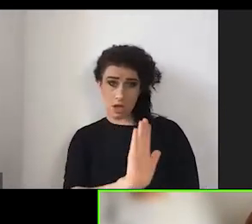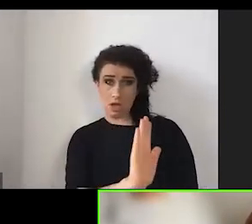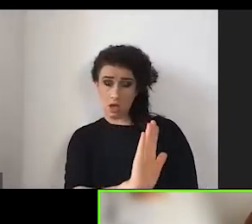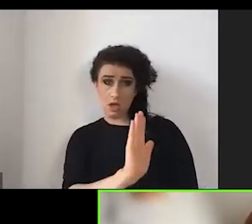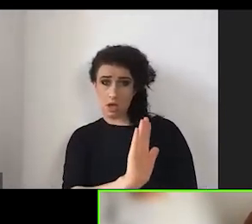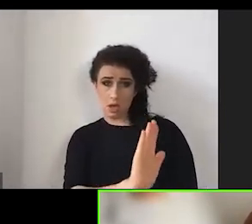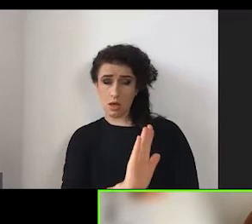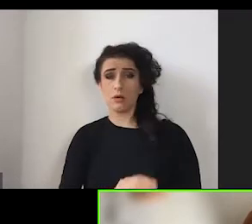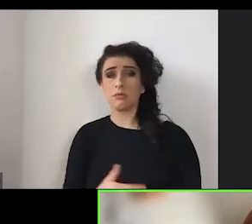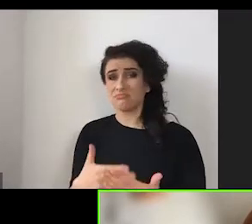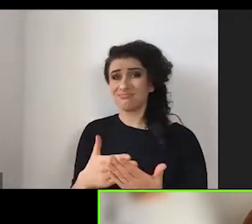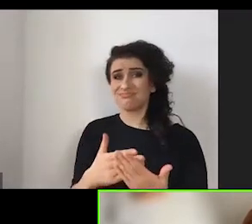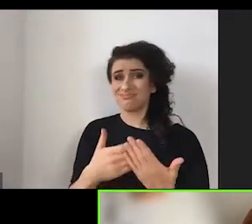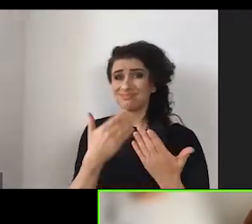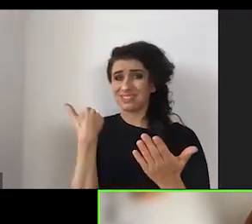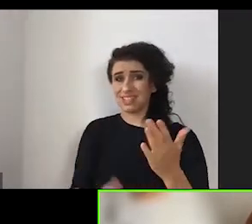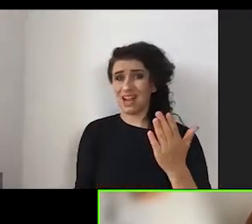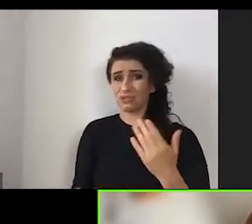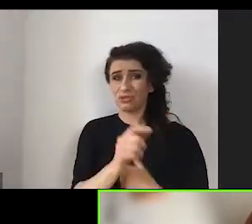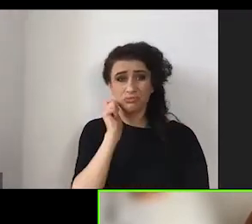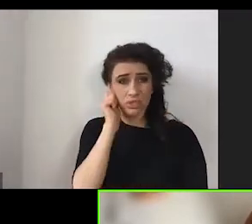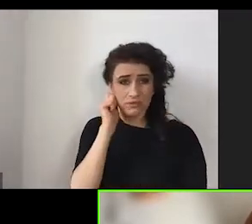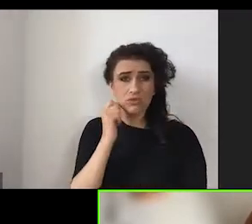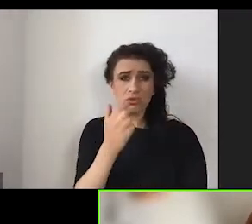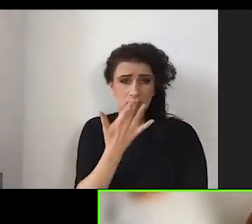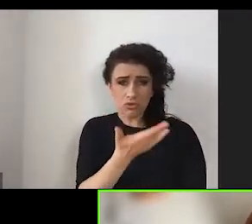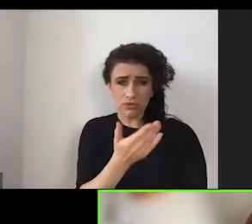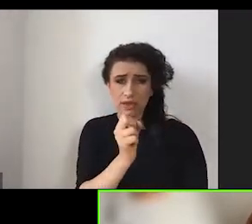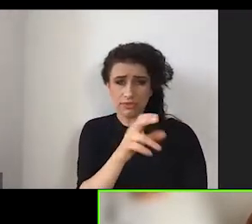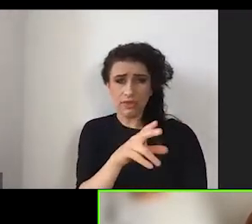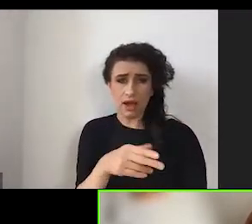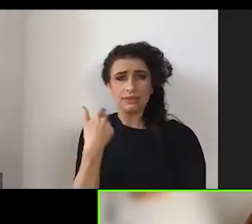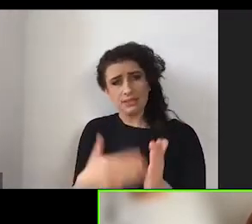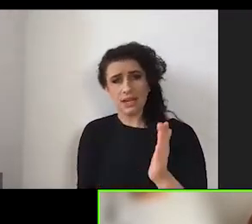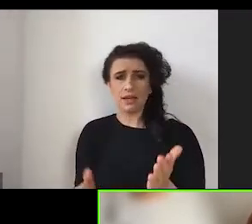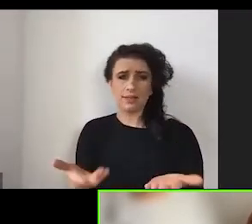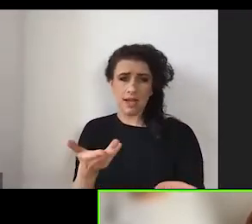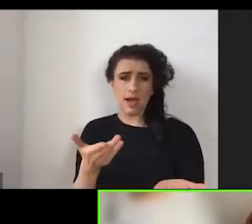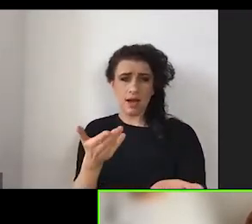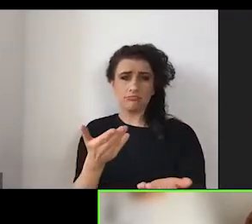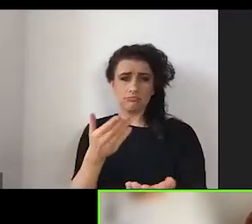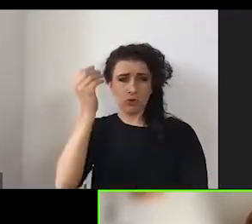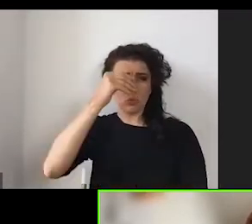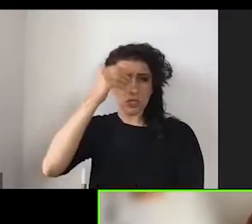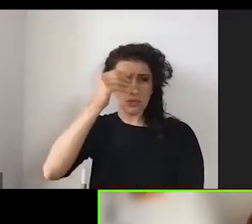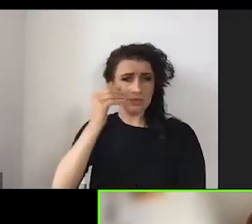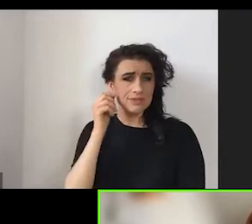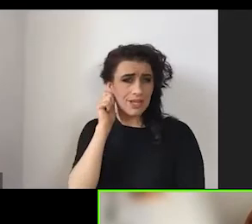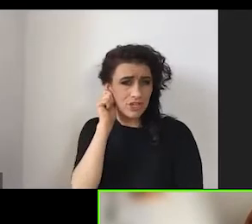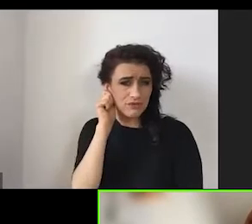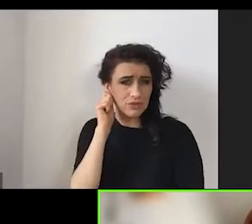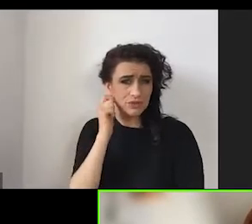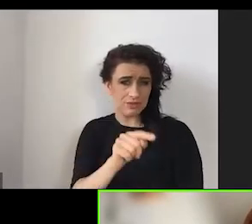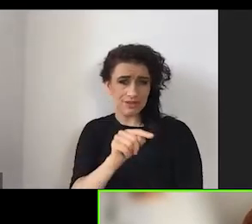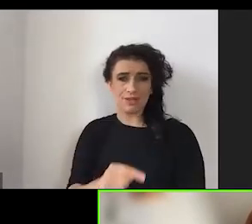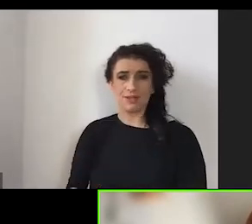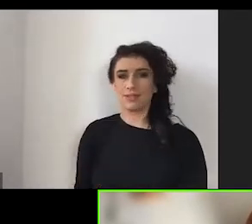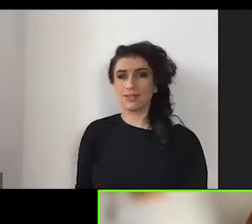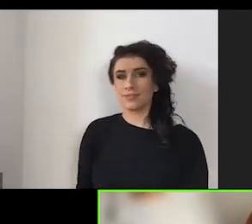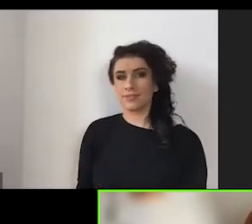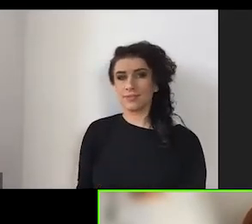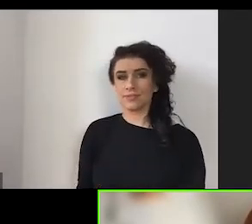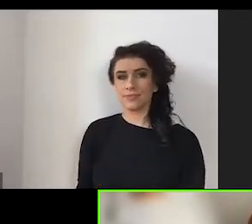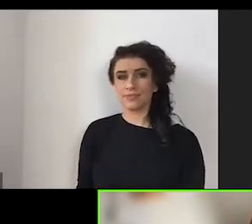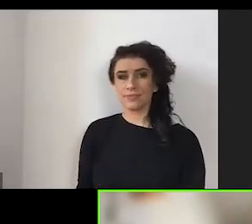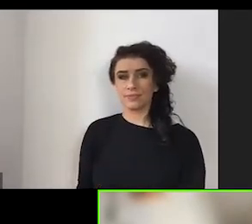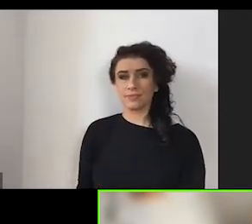And I'll tell you now the example that we've experienced, just going through 25 families